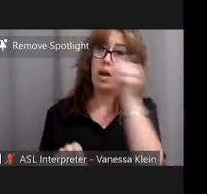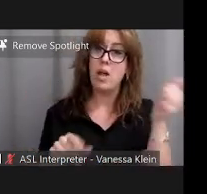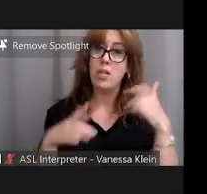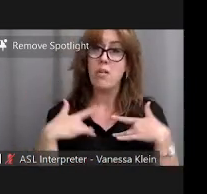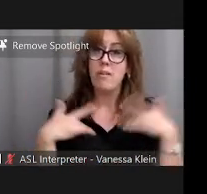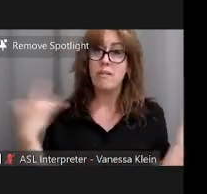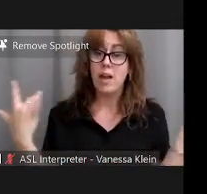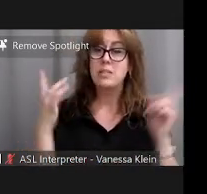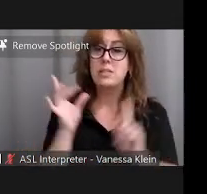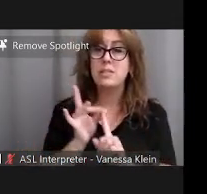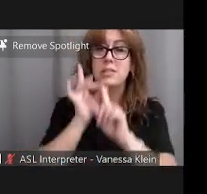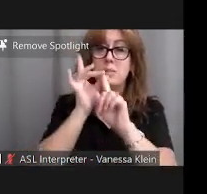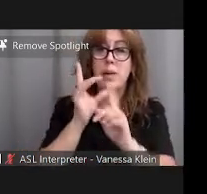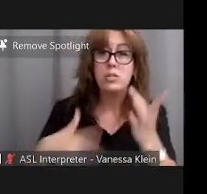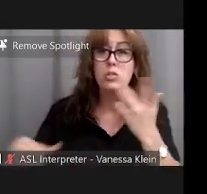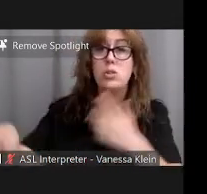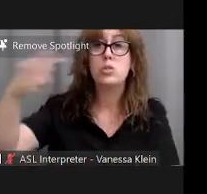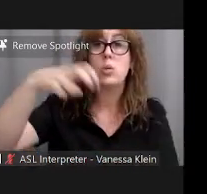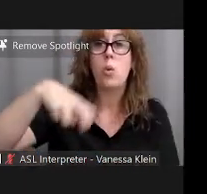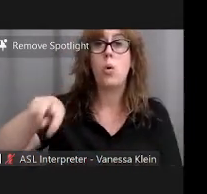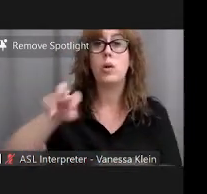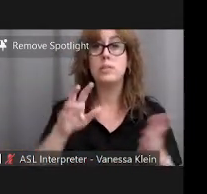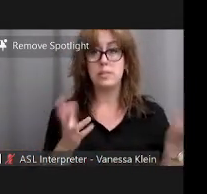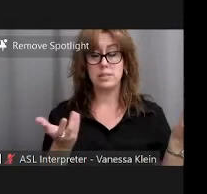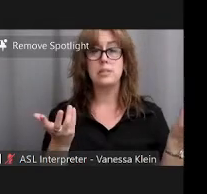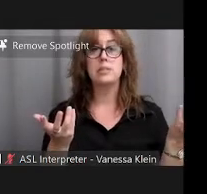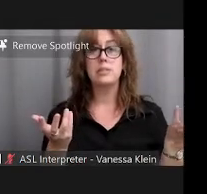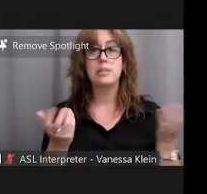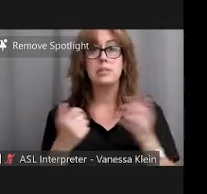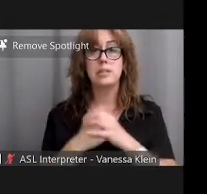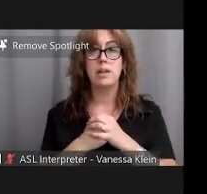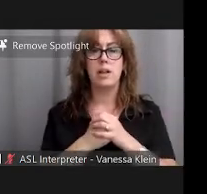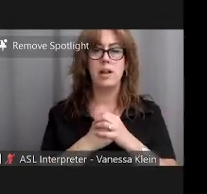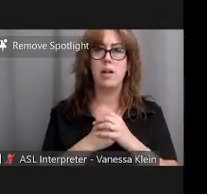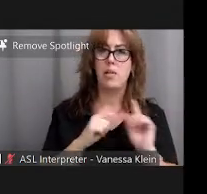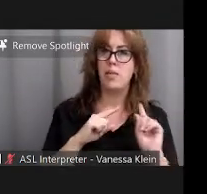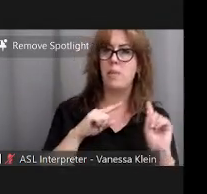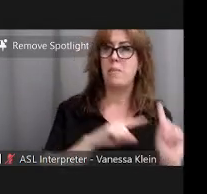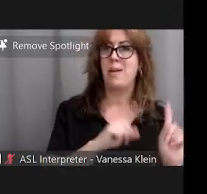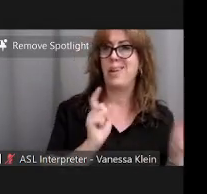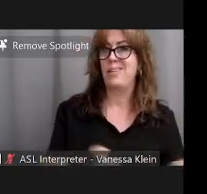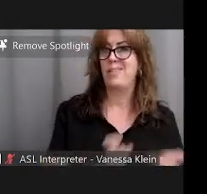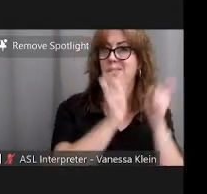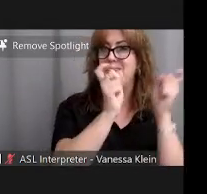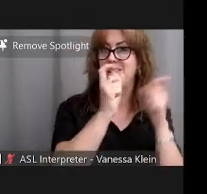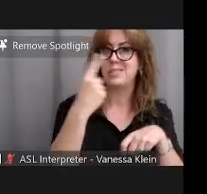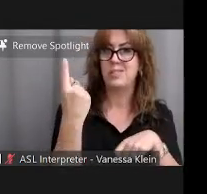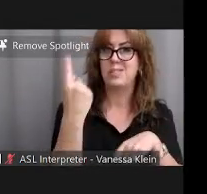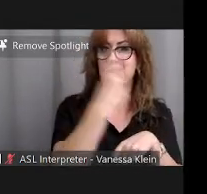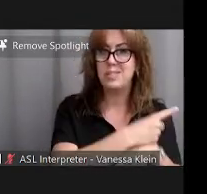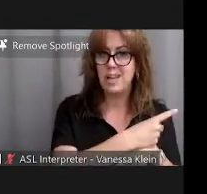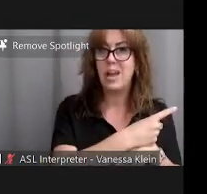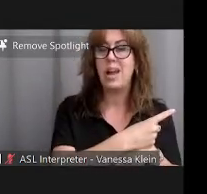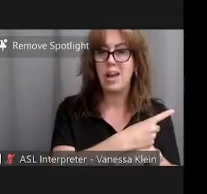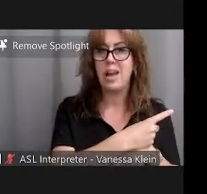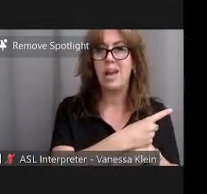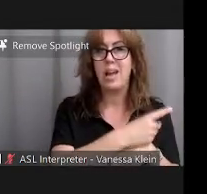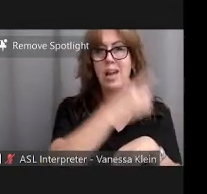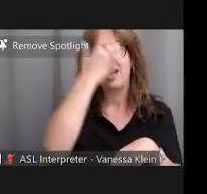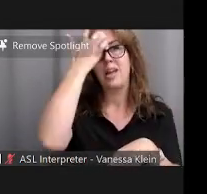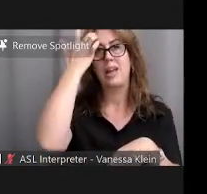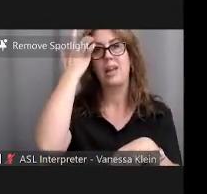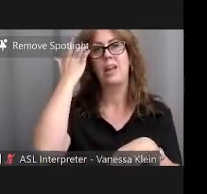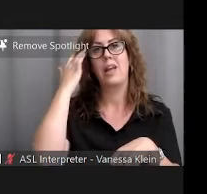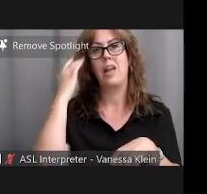tours that sat outside of the main festival dates. It just felt like we